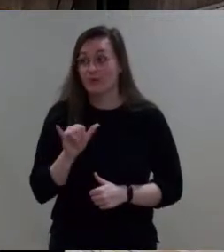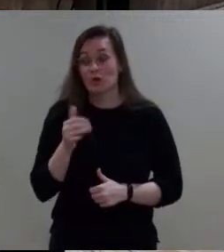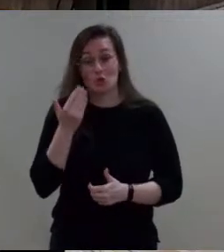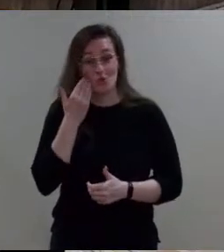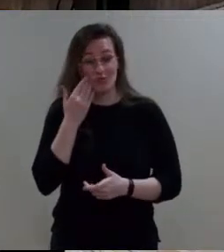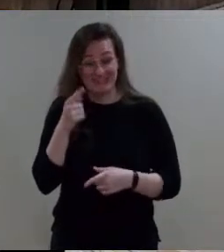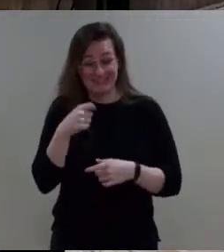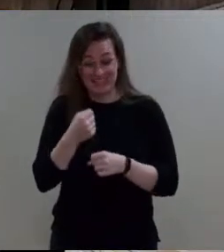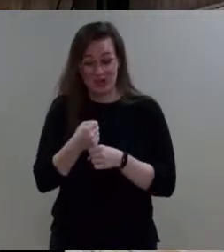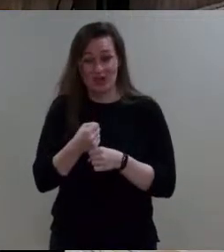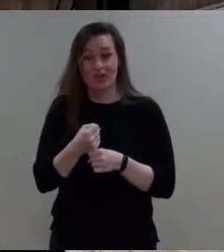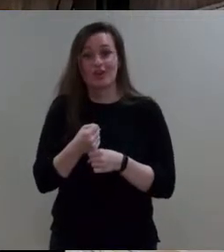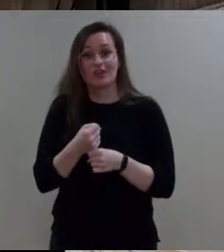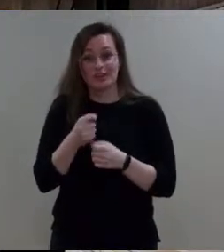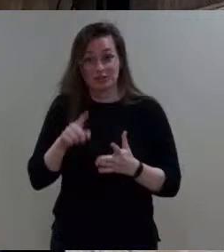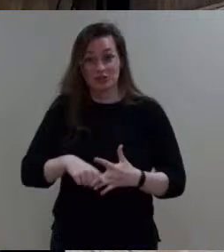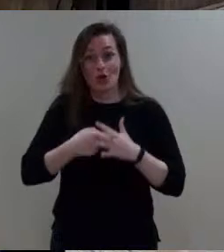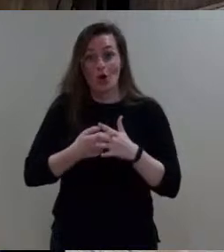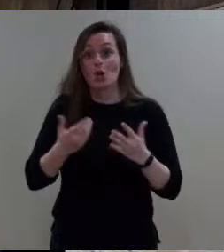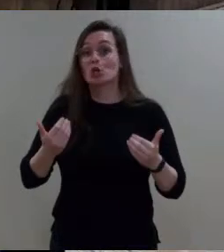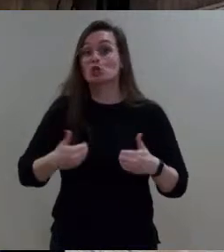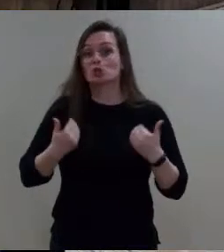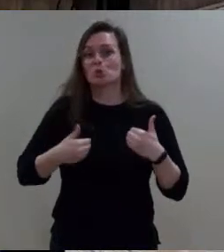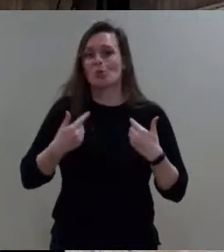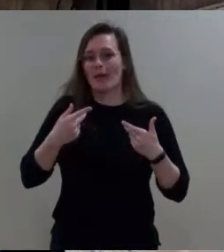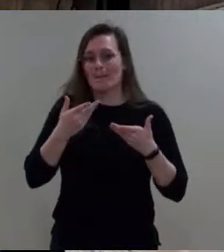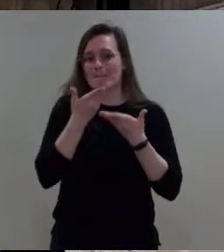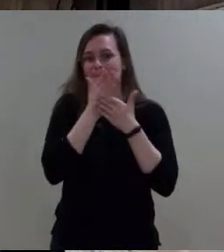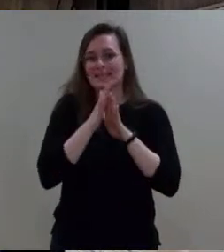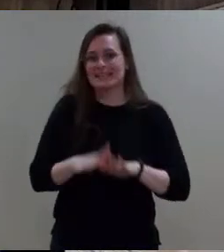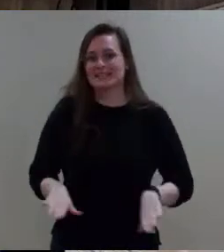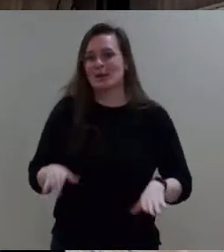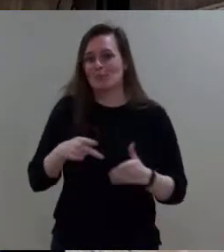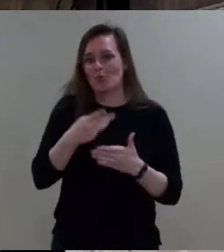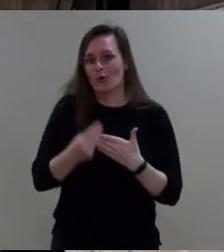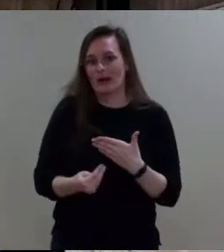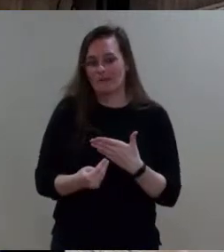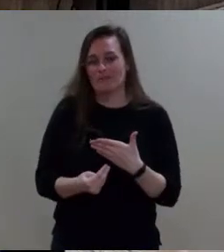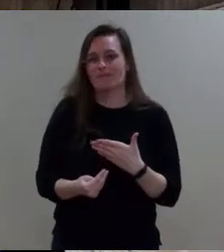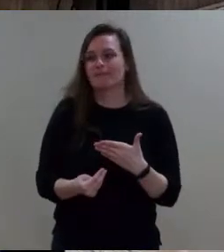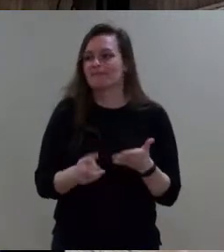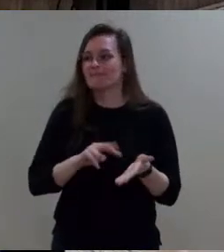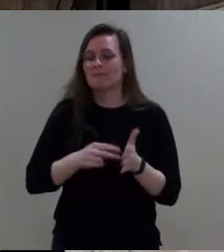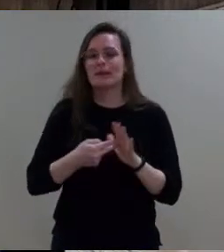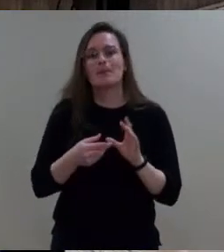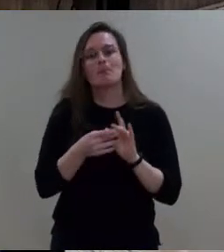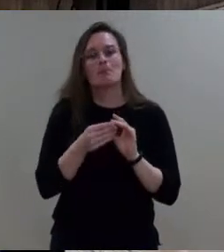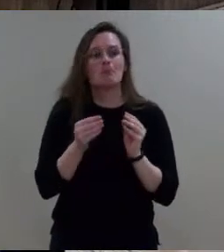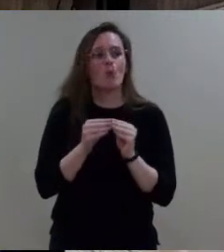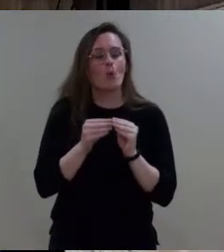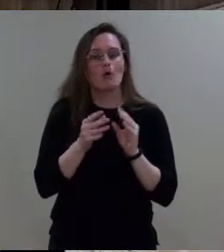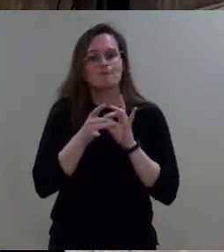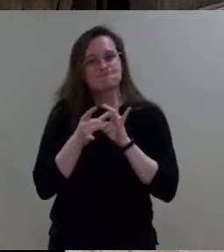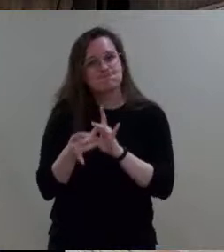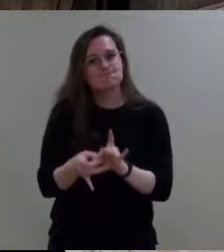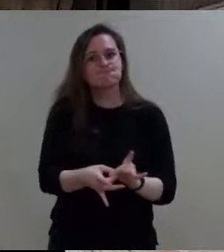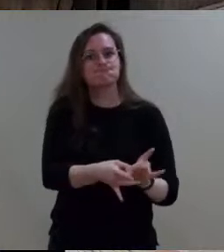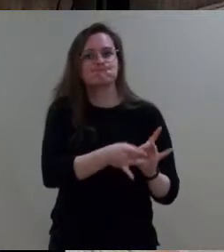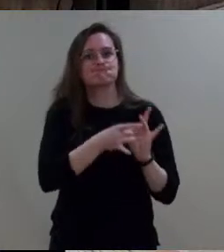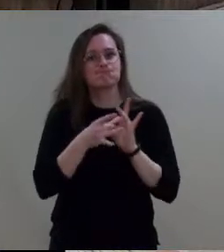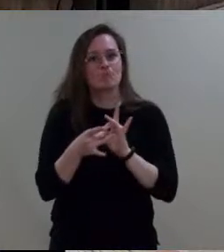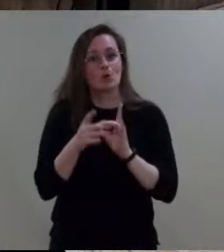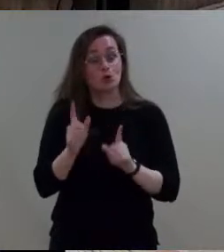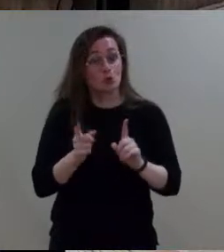Peace Program. It's promoting civility to school children. Their goal is to starting young